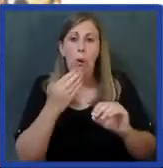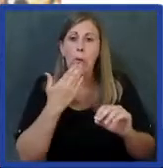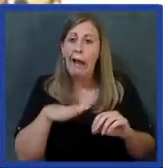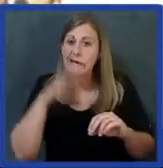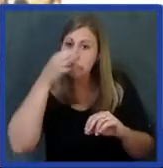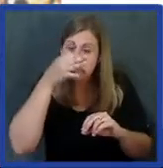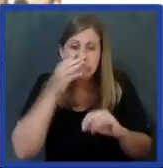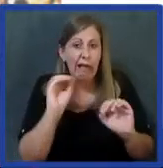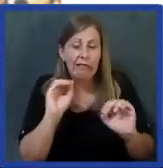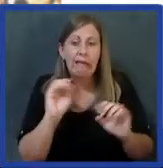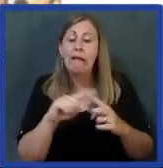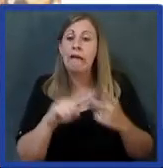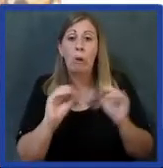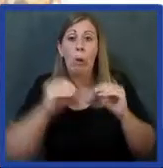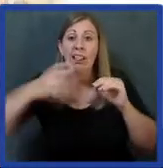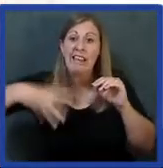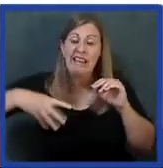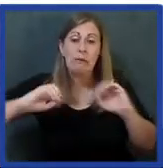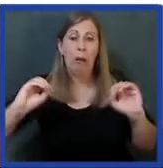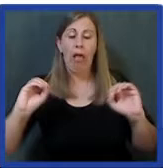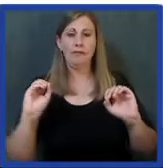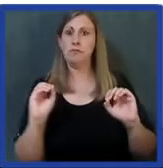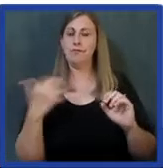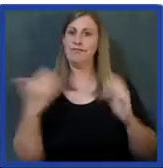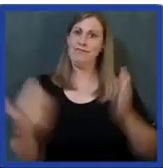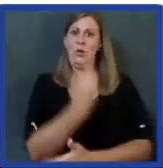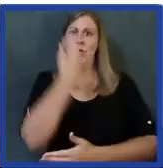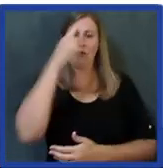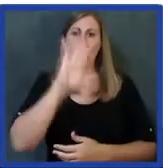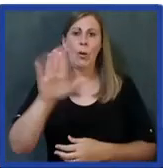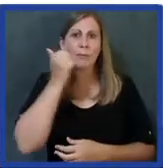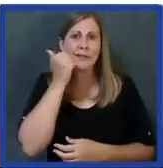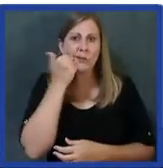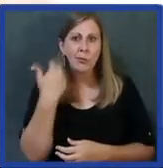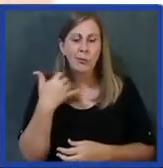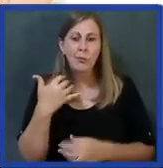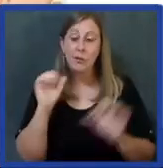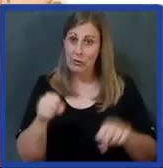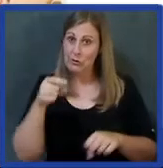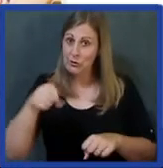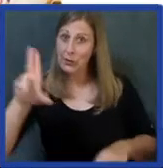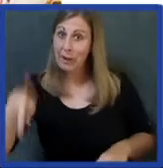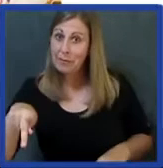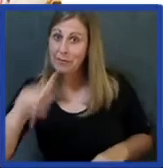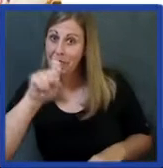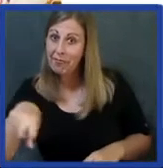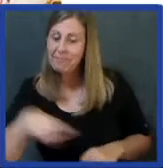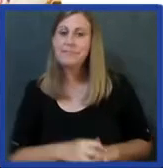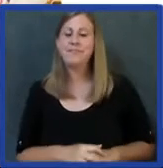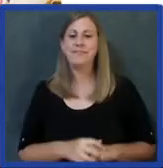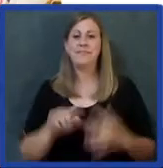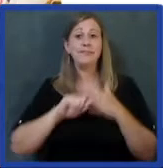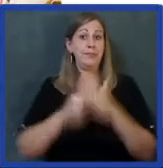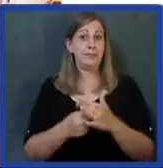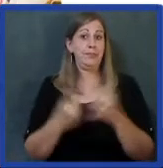leaks. It's a revolution for your menstrual period. So, could you cup? To get started, wash your hands with soap and